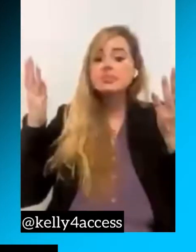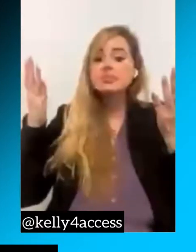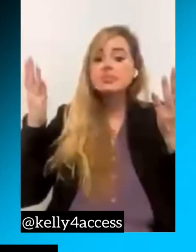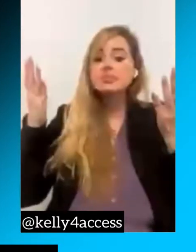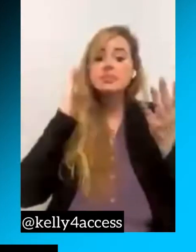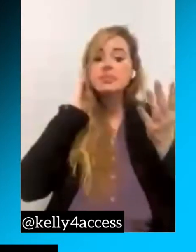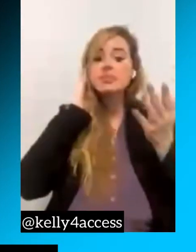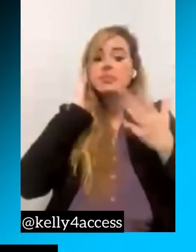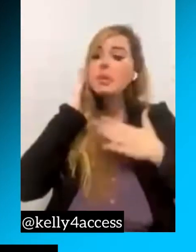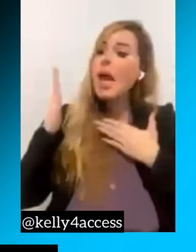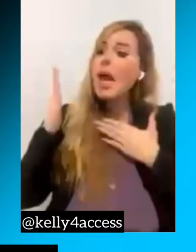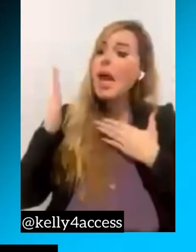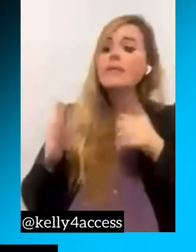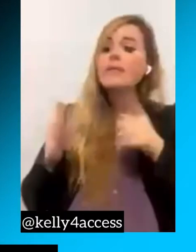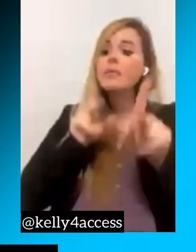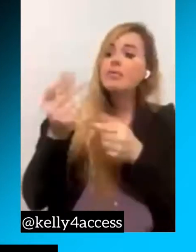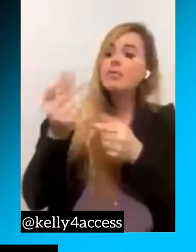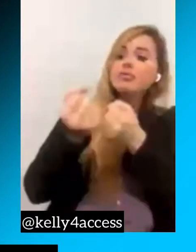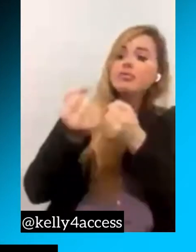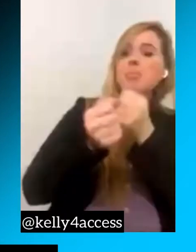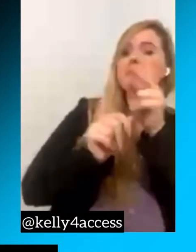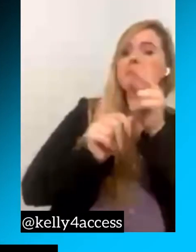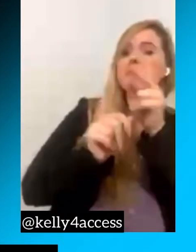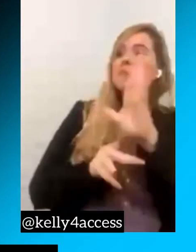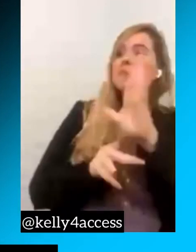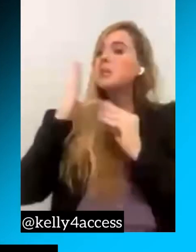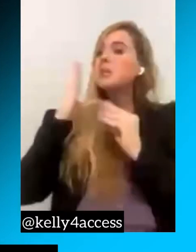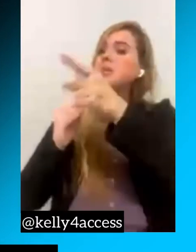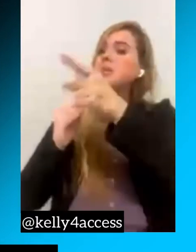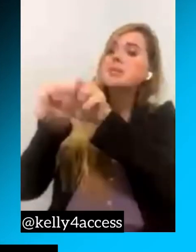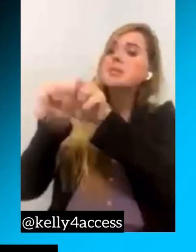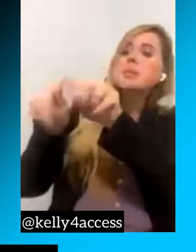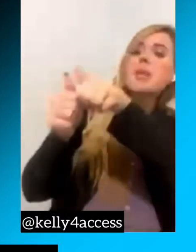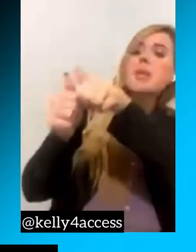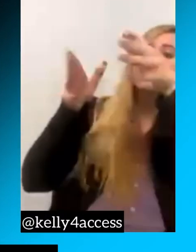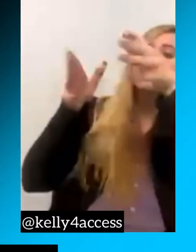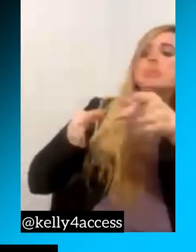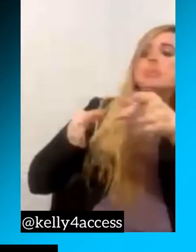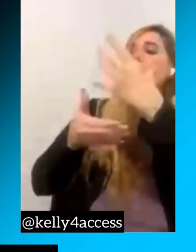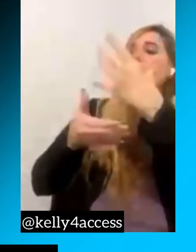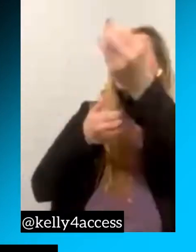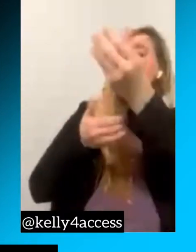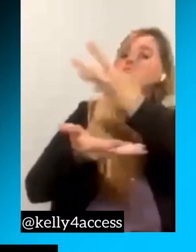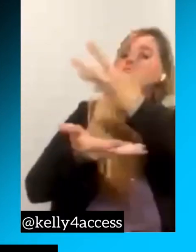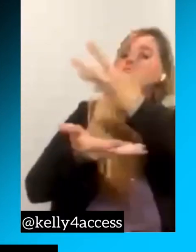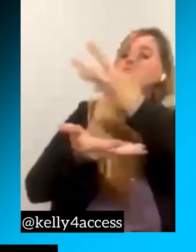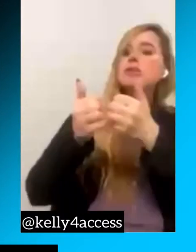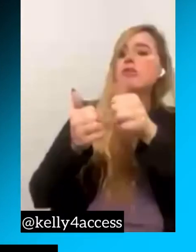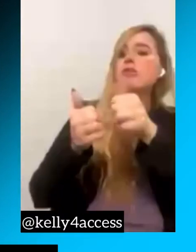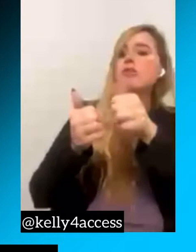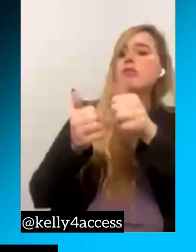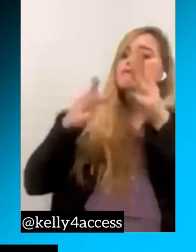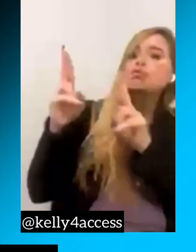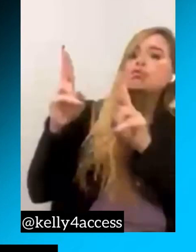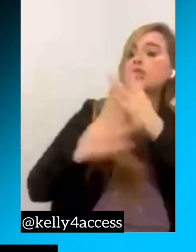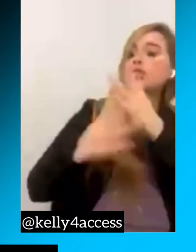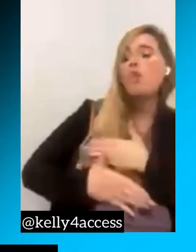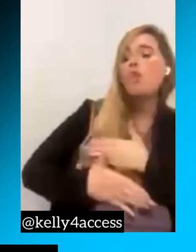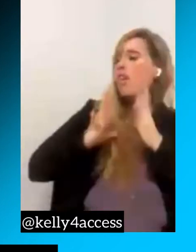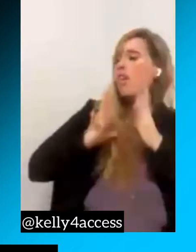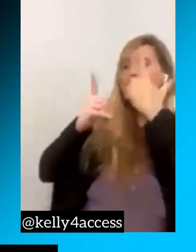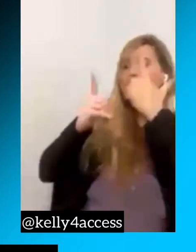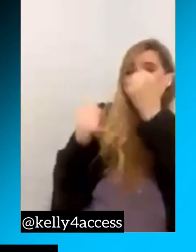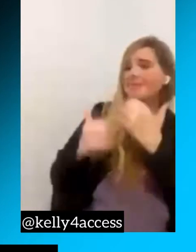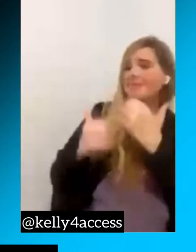for people with their experiences with other people. Mm-hmm. And yeah, like